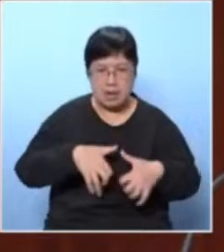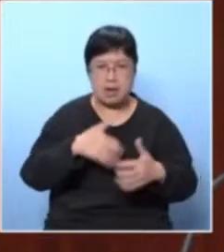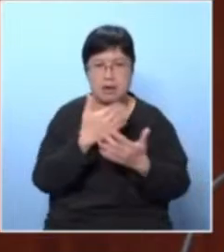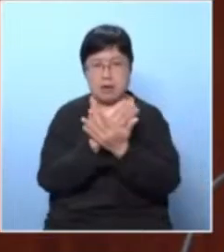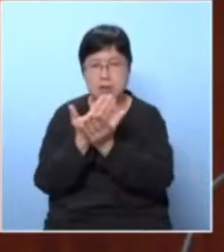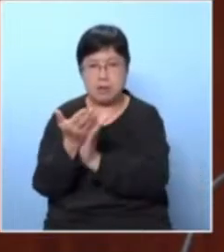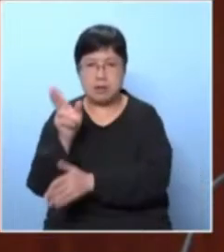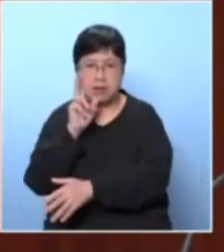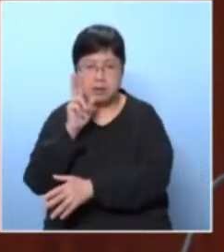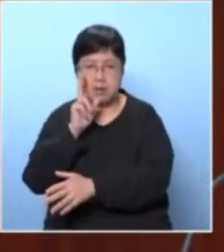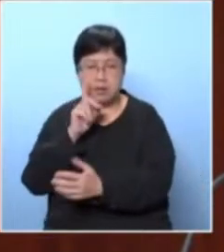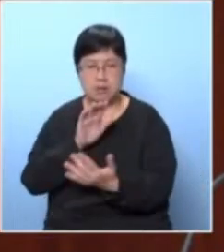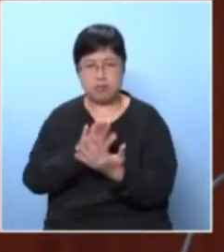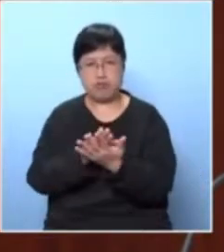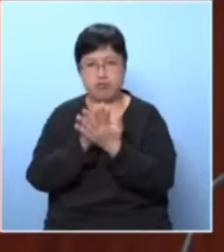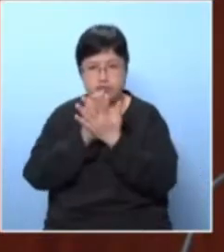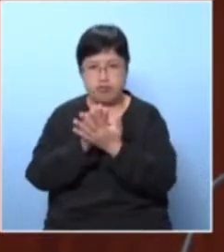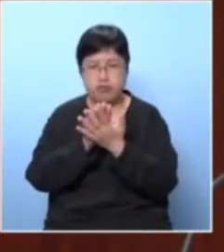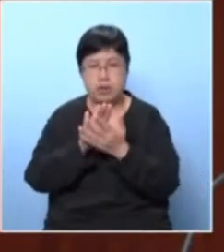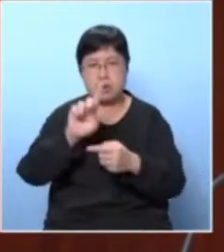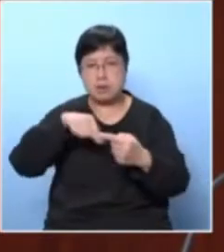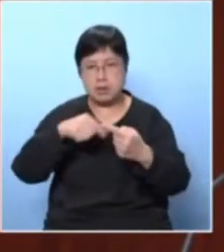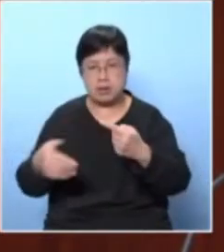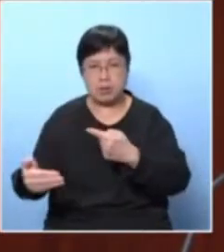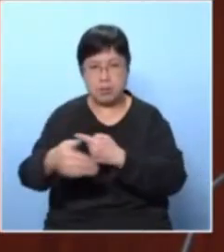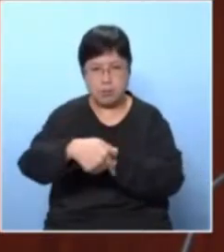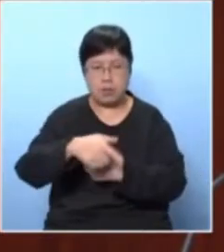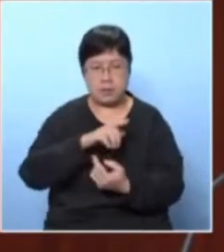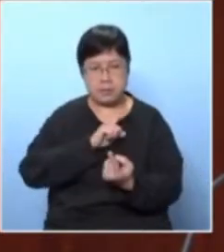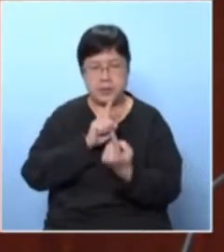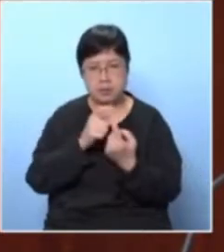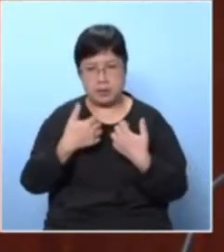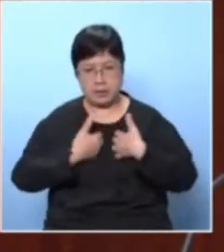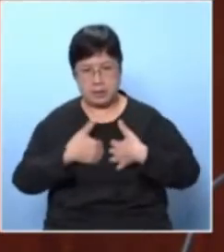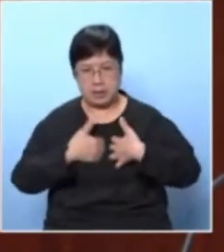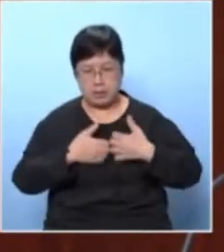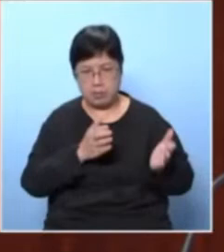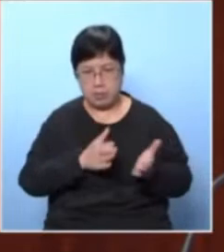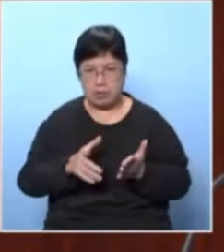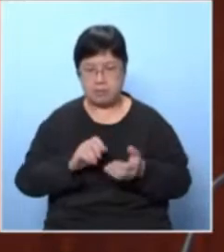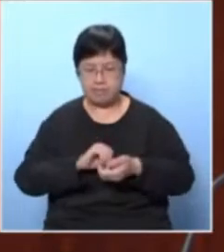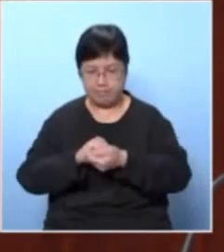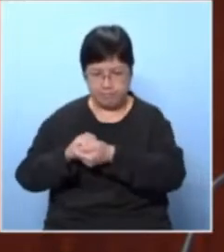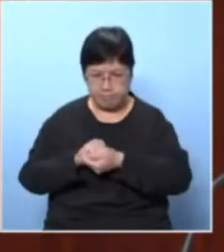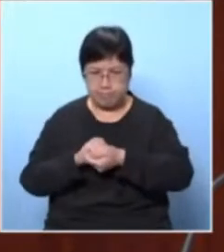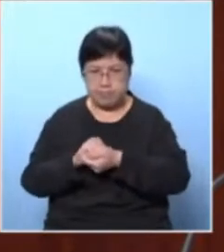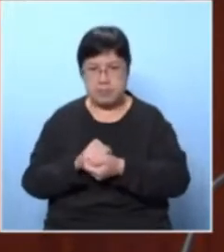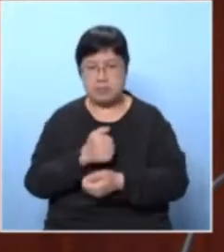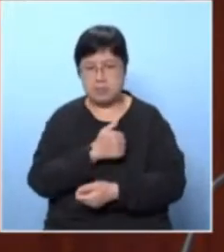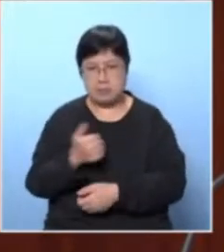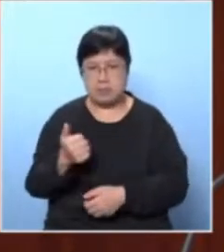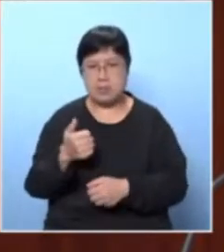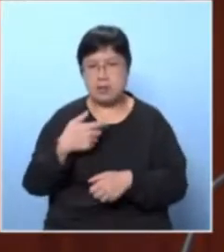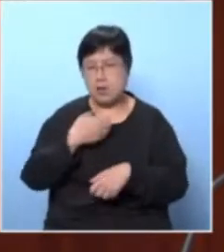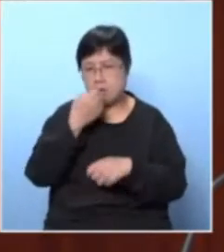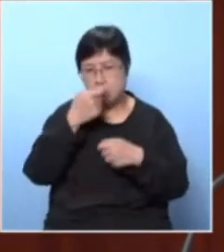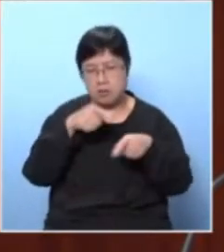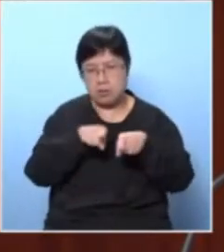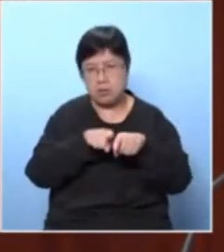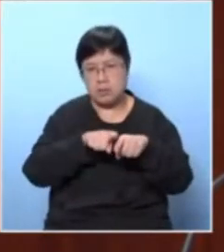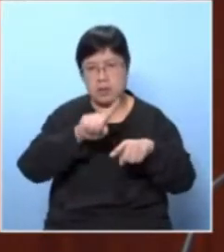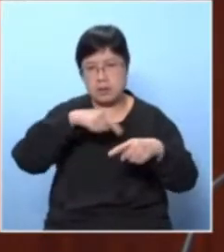response capability, especially in terms of installation of heavy-duty equipment. A collaborative